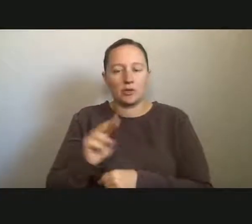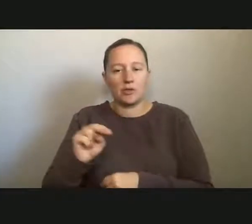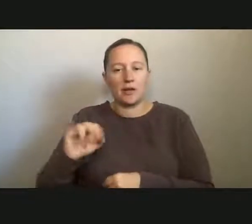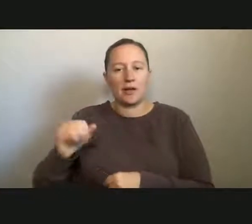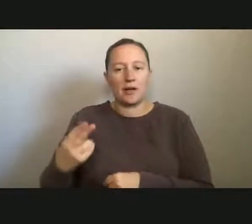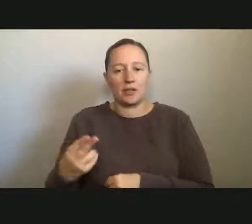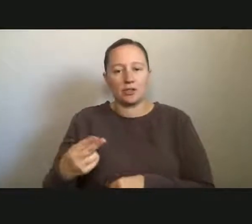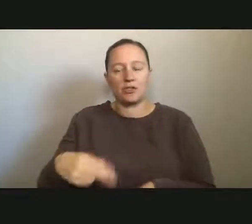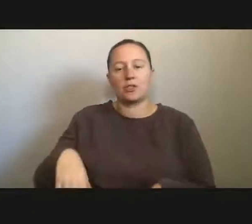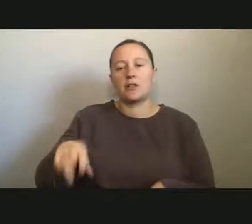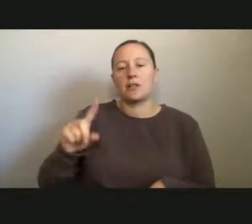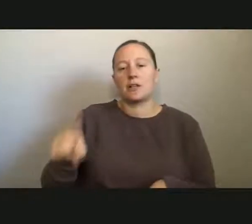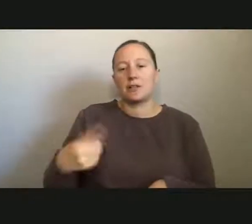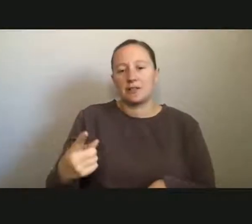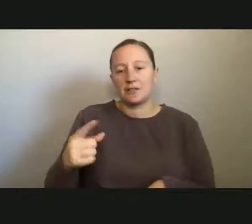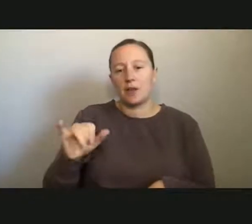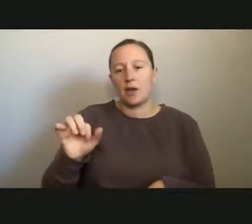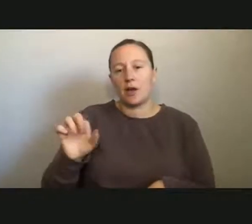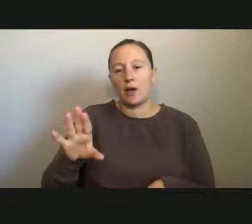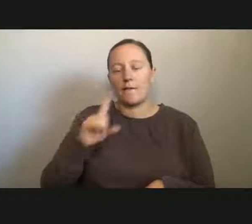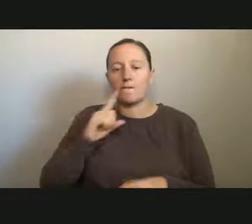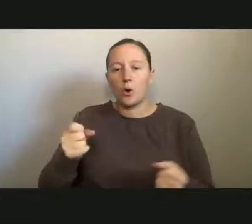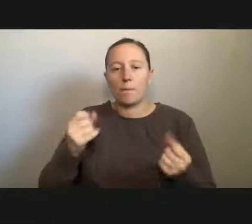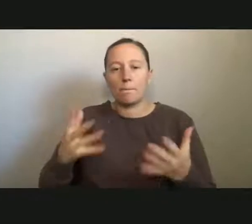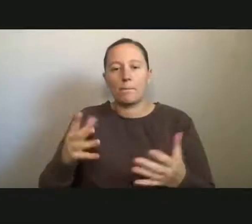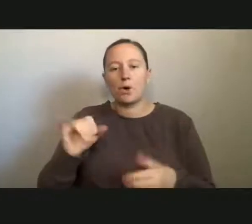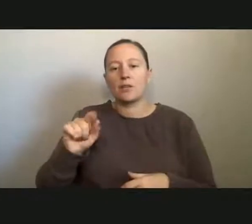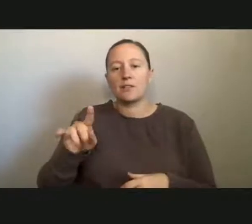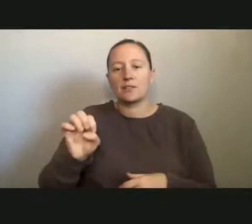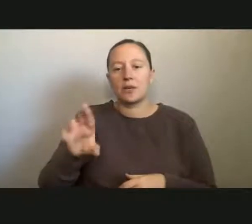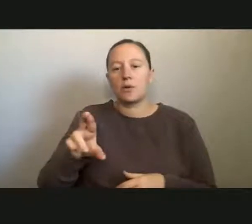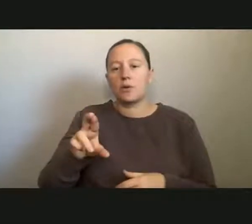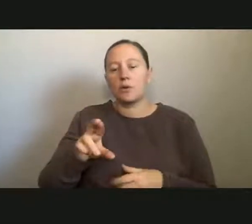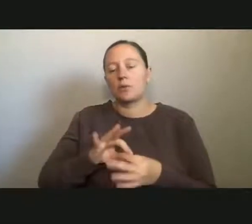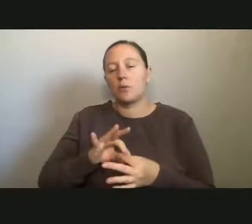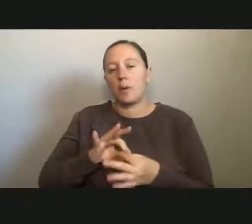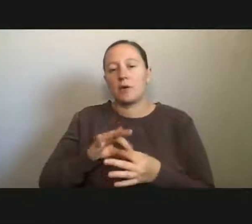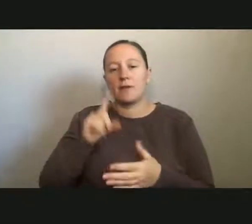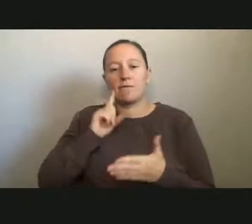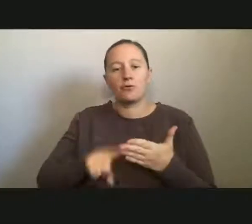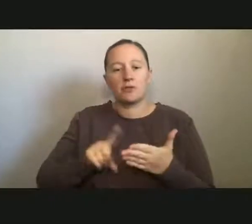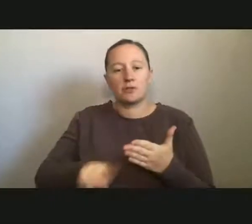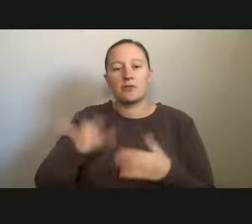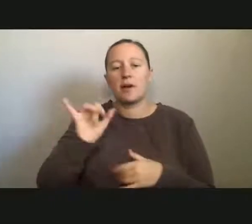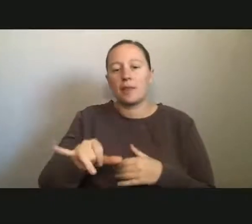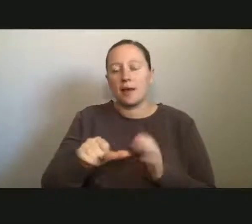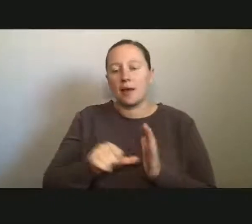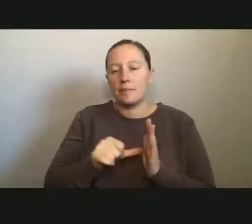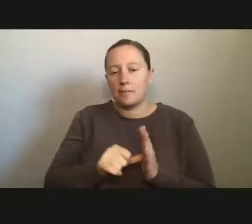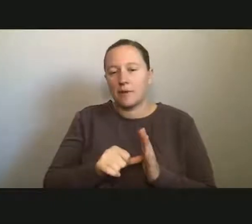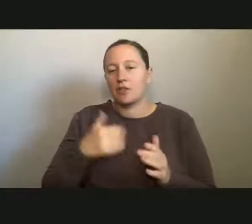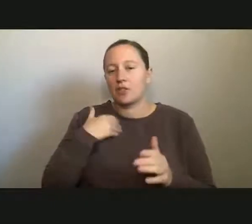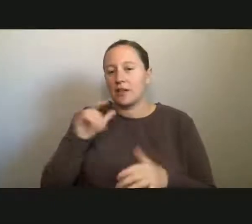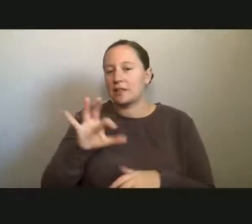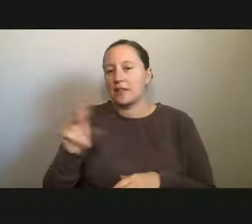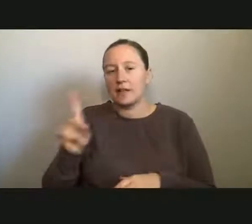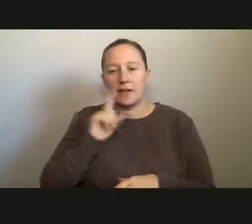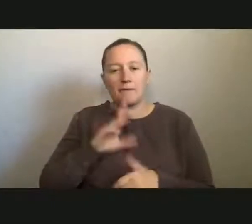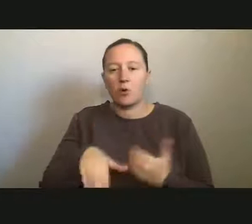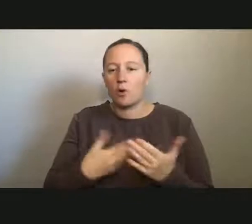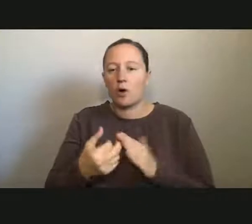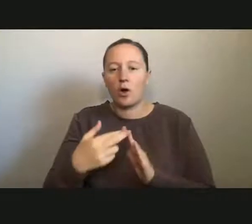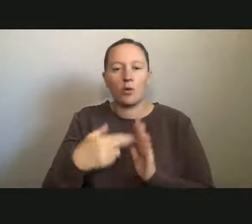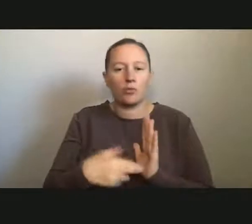Single IRB for Multisite or Cooperative Research webpage. And this site includes a link to all the relevant